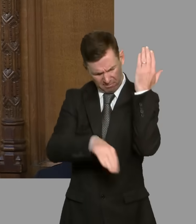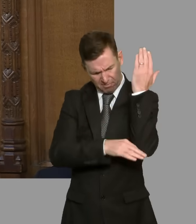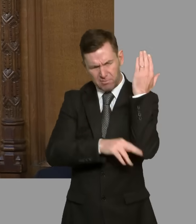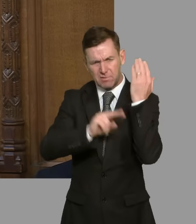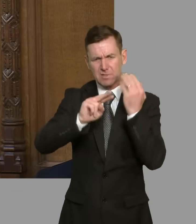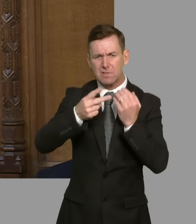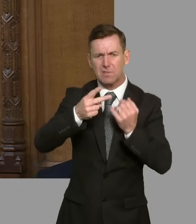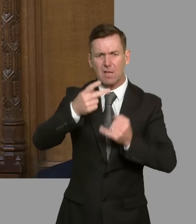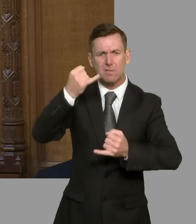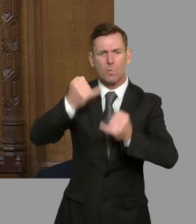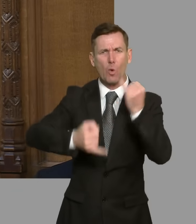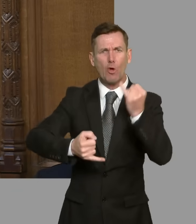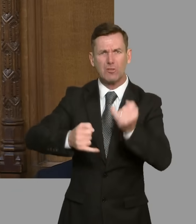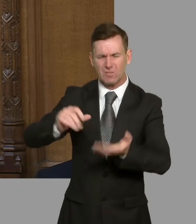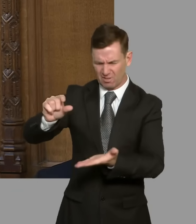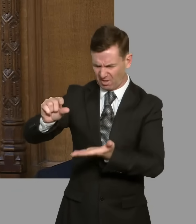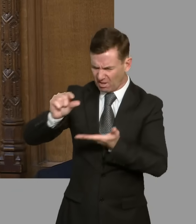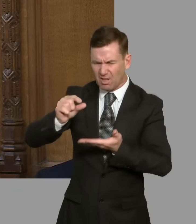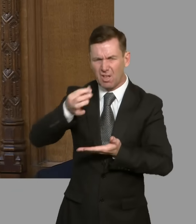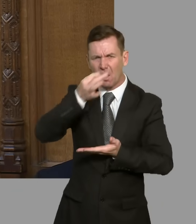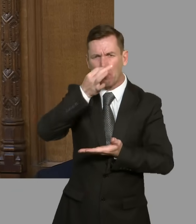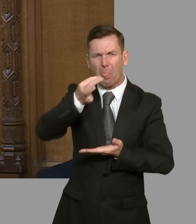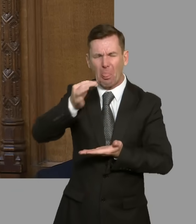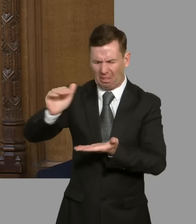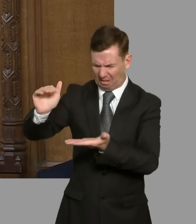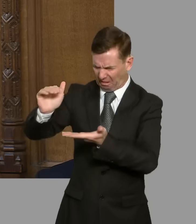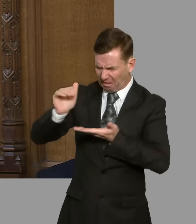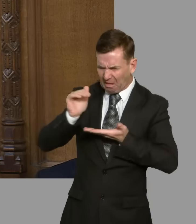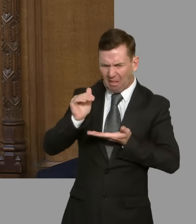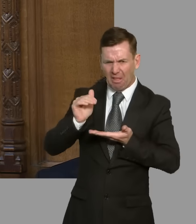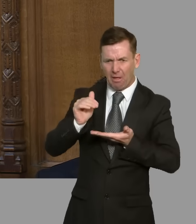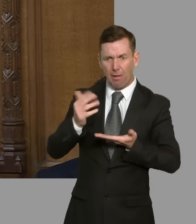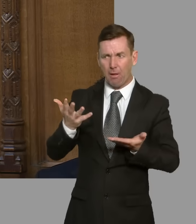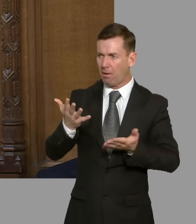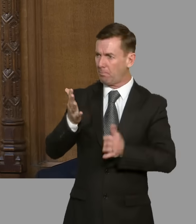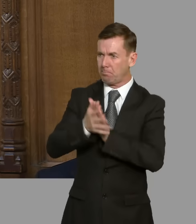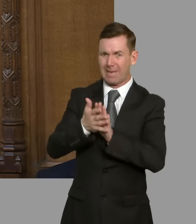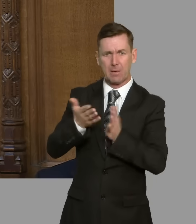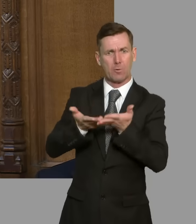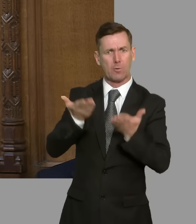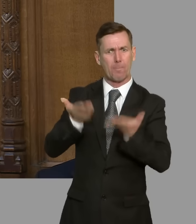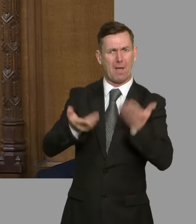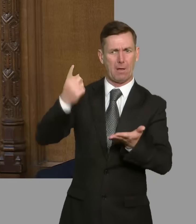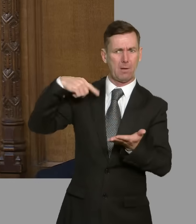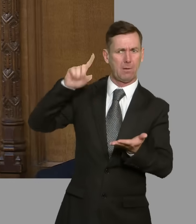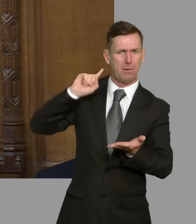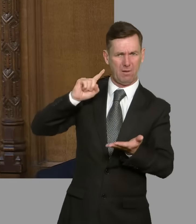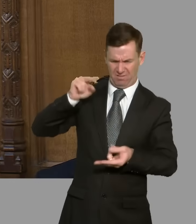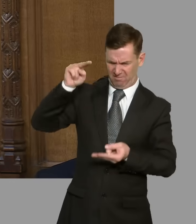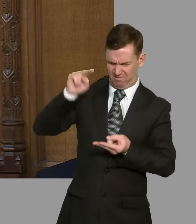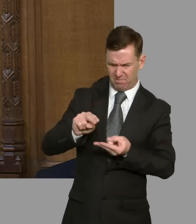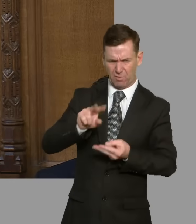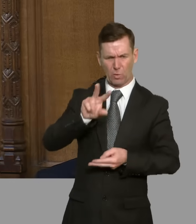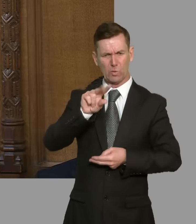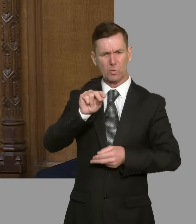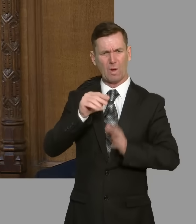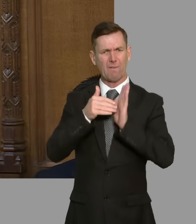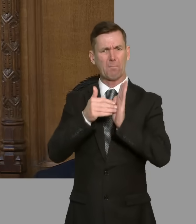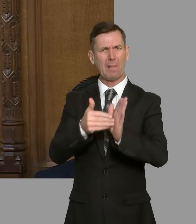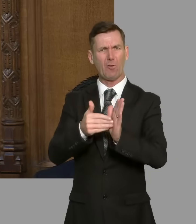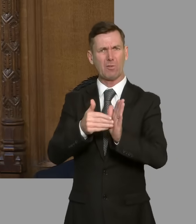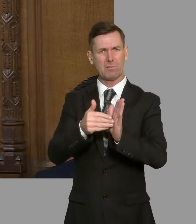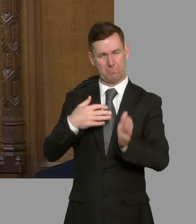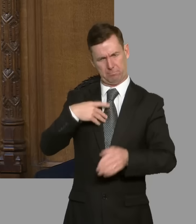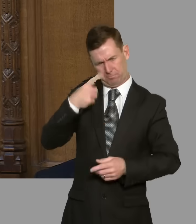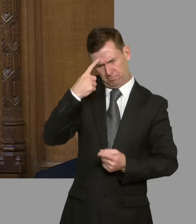£12 million worse off. Now, I know the Prime Minister will share my concerns, so will he urgently work with the GM Mayor,